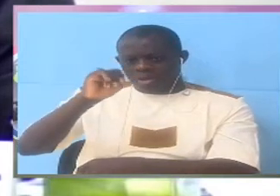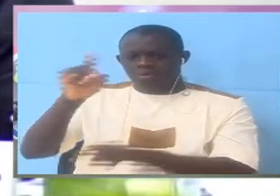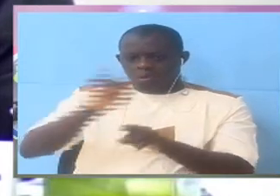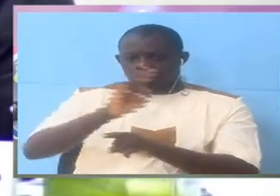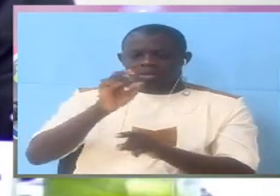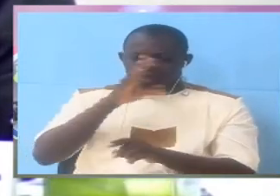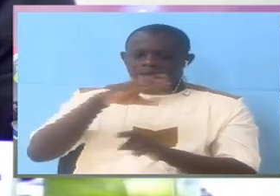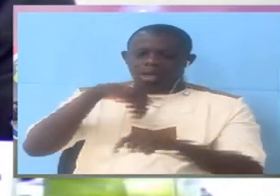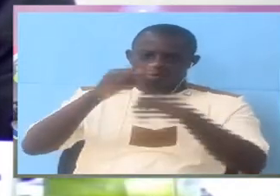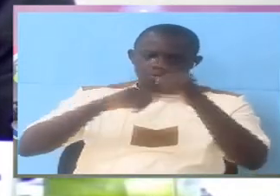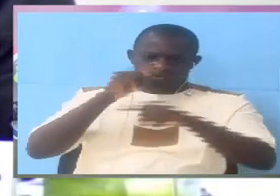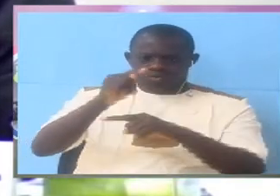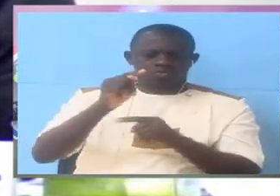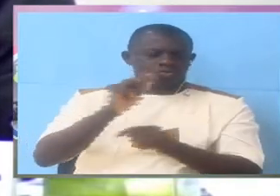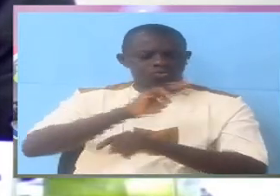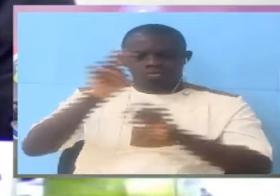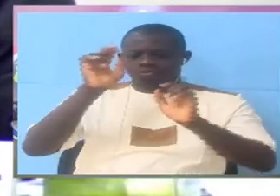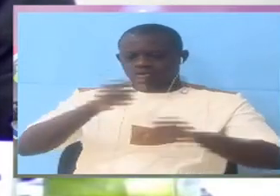The only